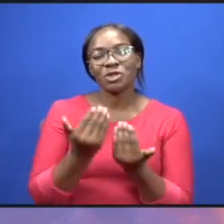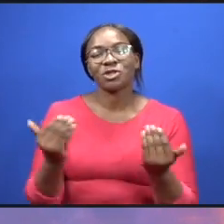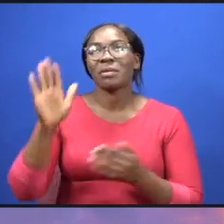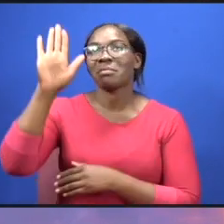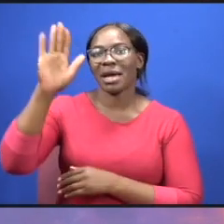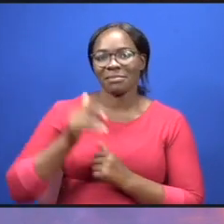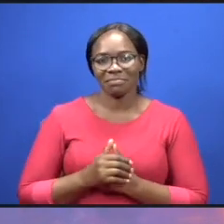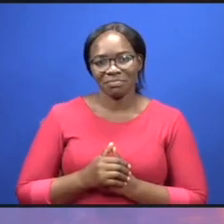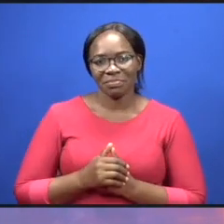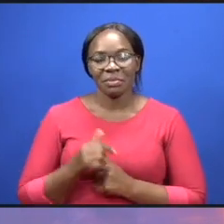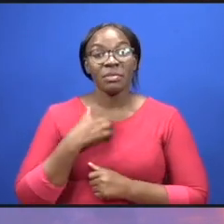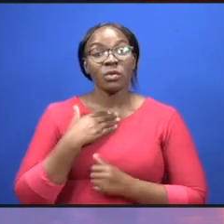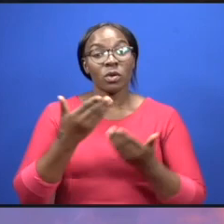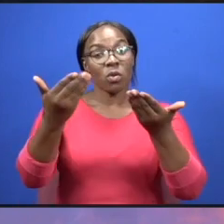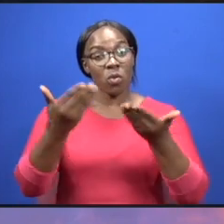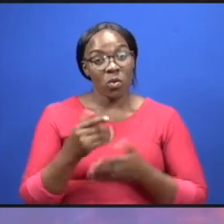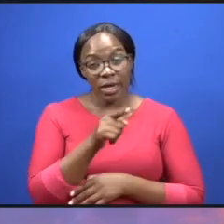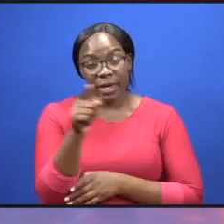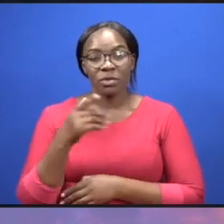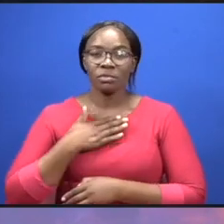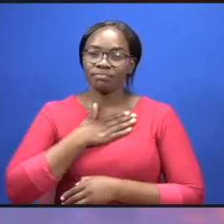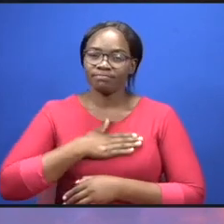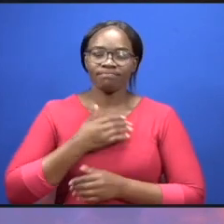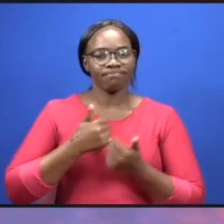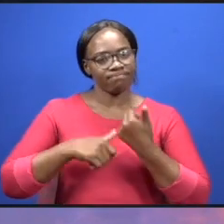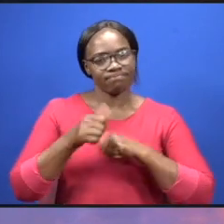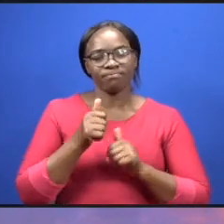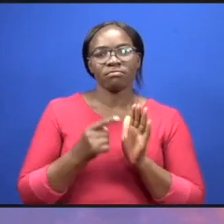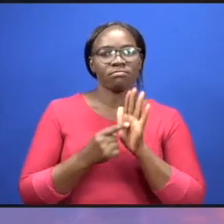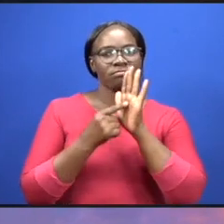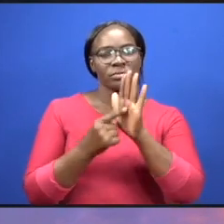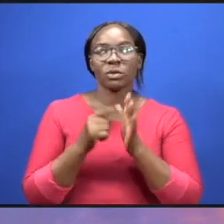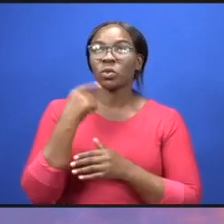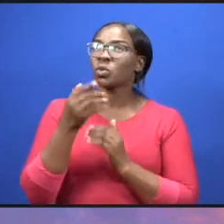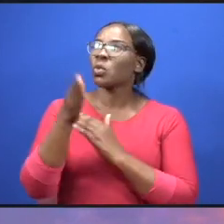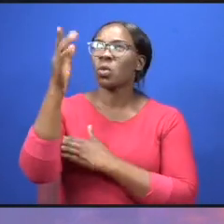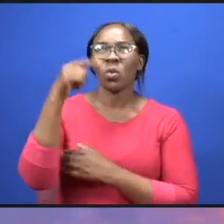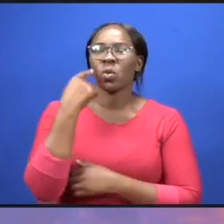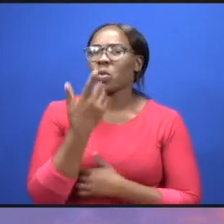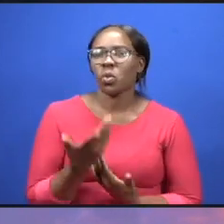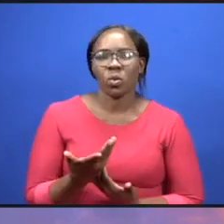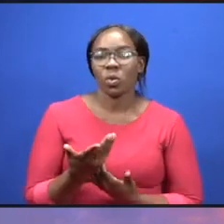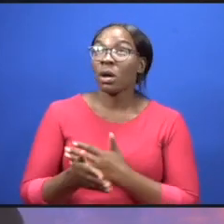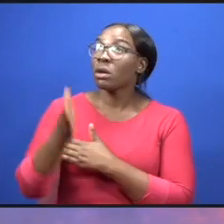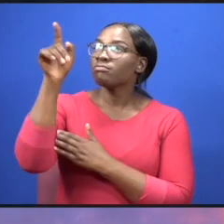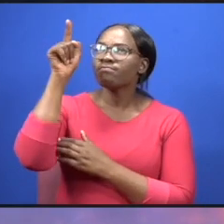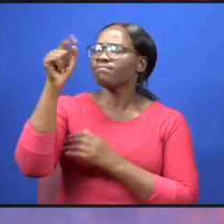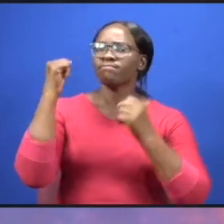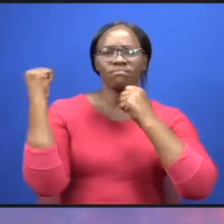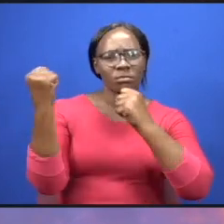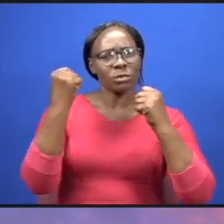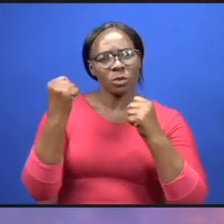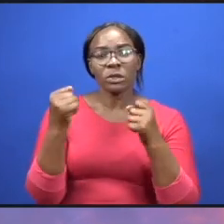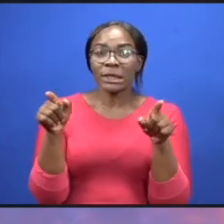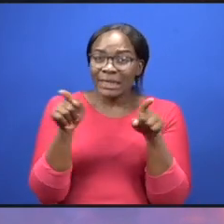And so this morning, I invite you to respond to the revelation of who God is. A God who is